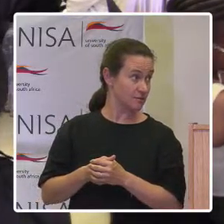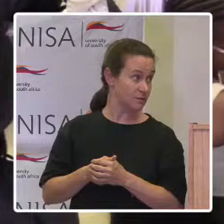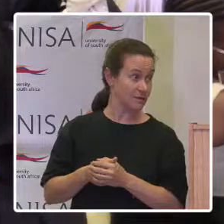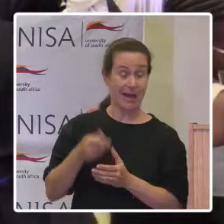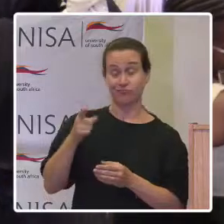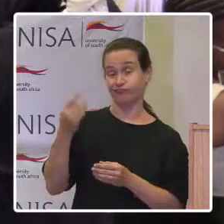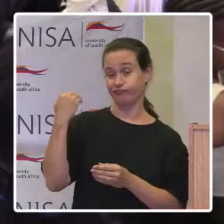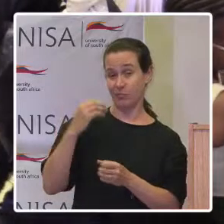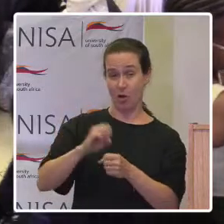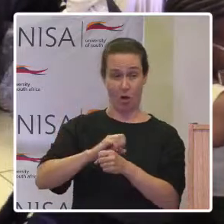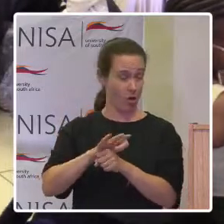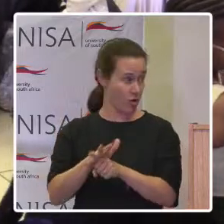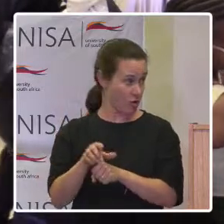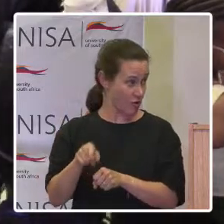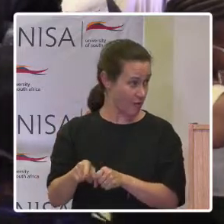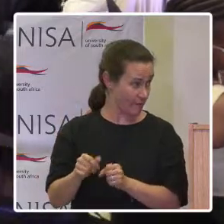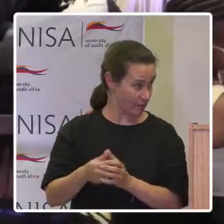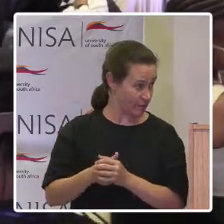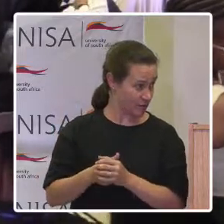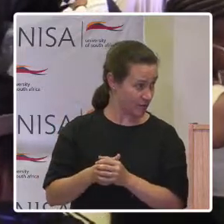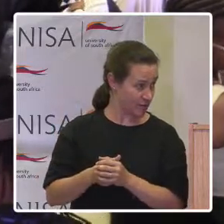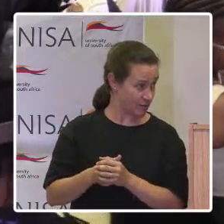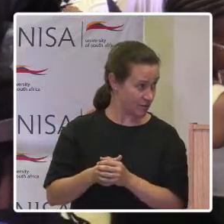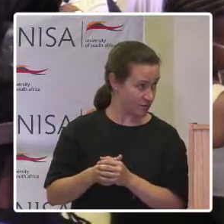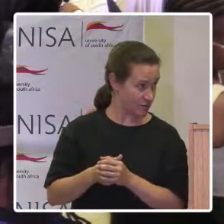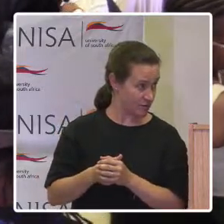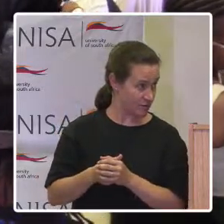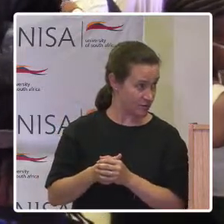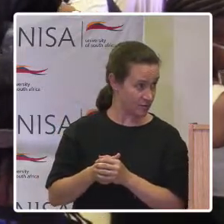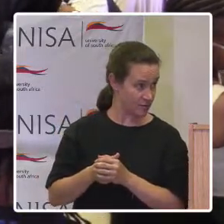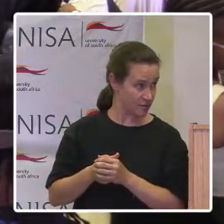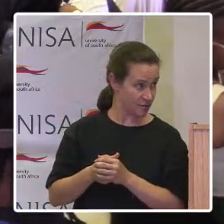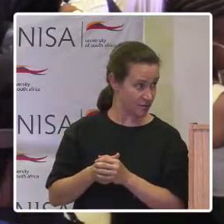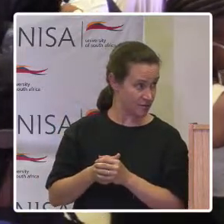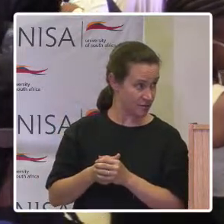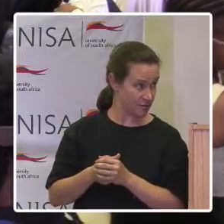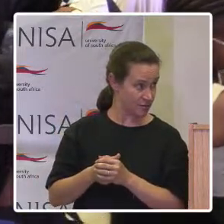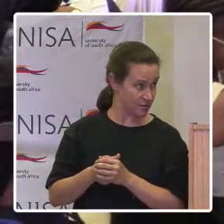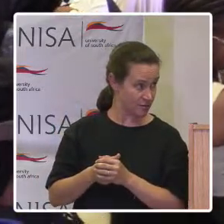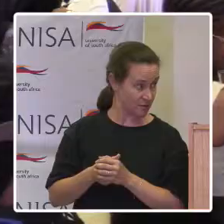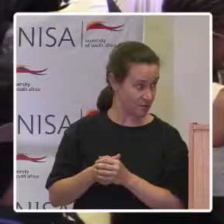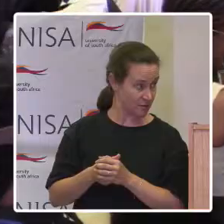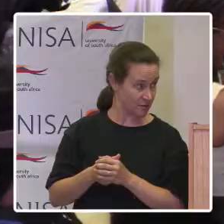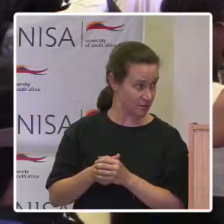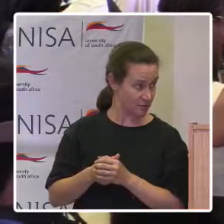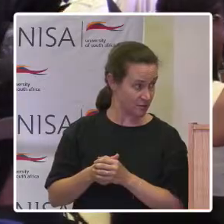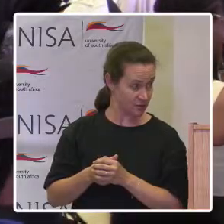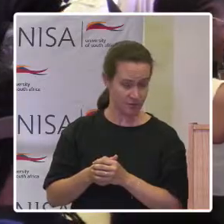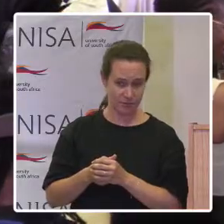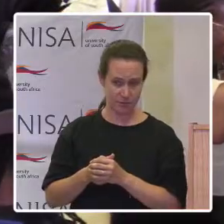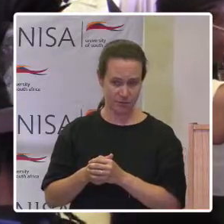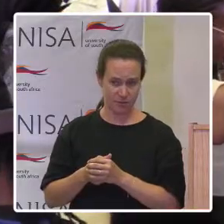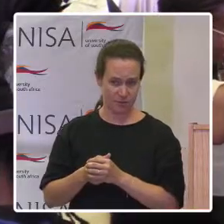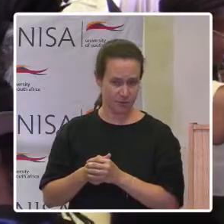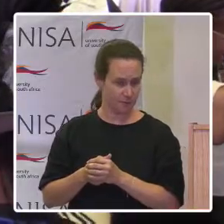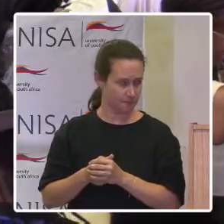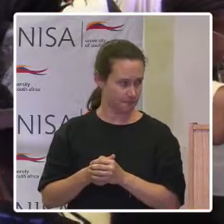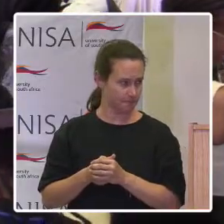which actually helped them, but then they started losing revenue over time when COVID